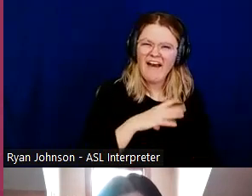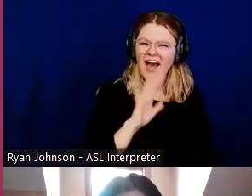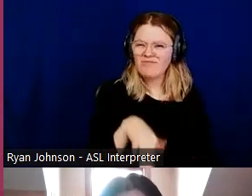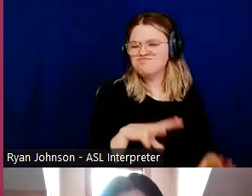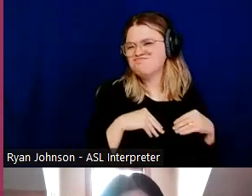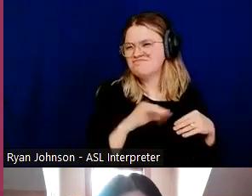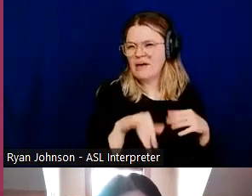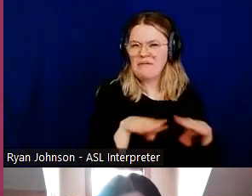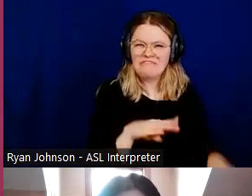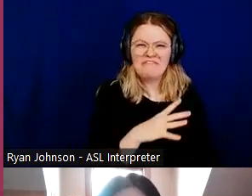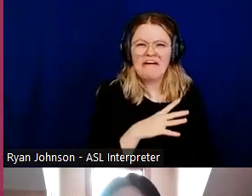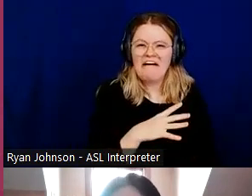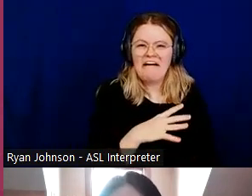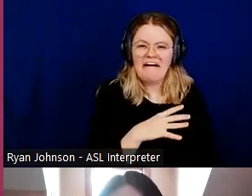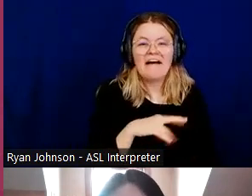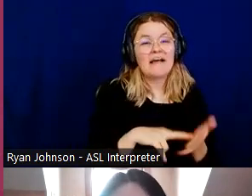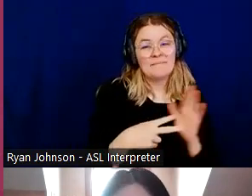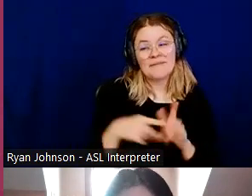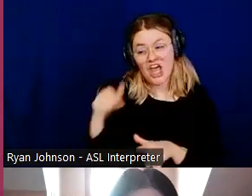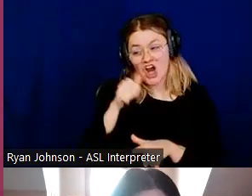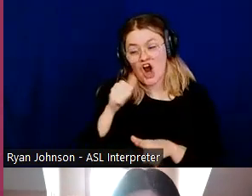hero in this case and save the bad boy.